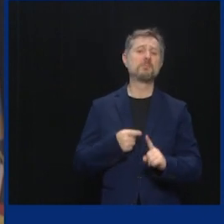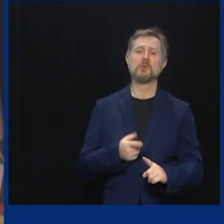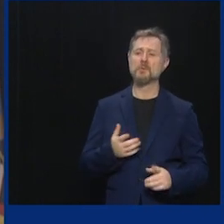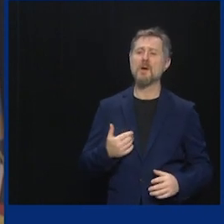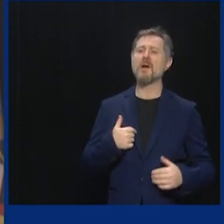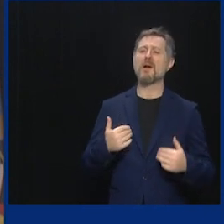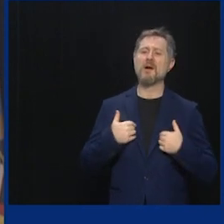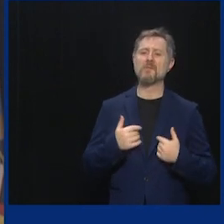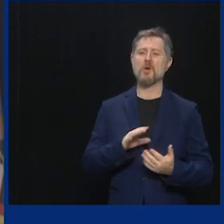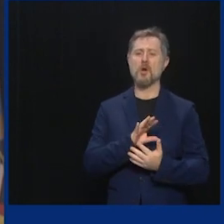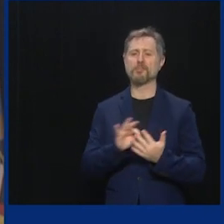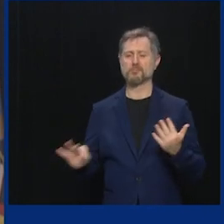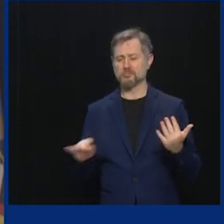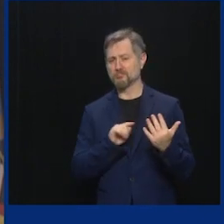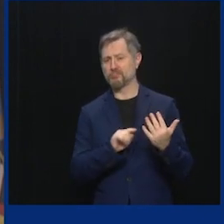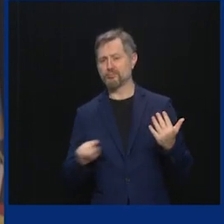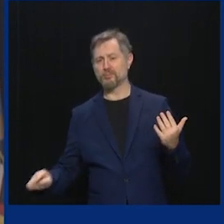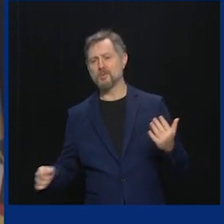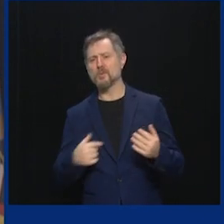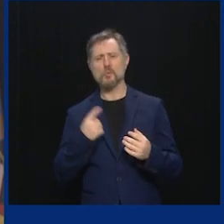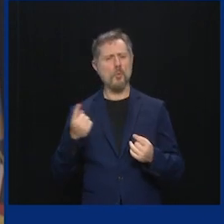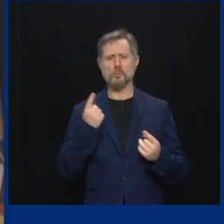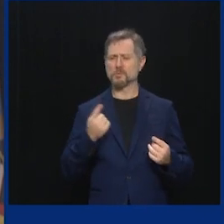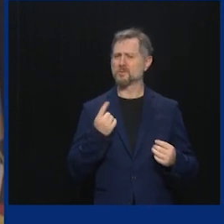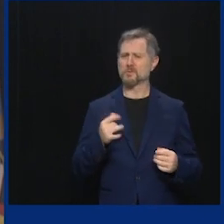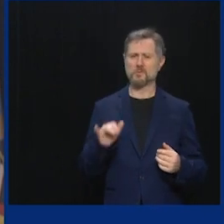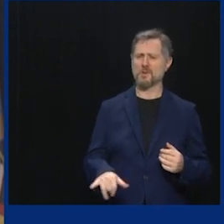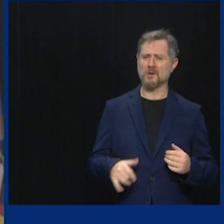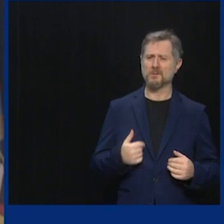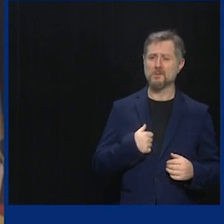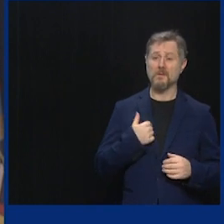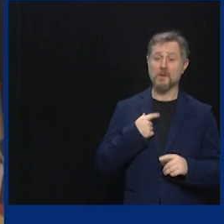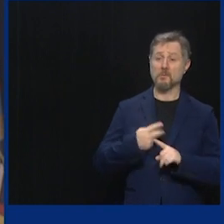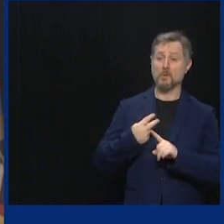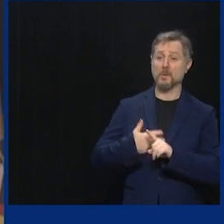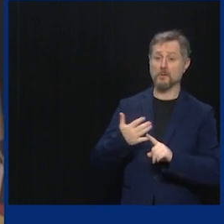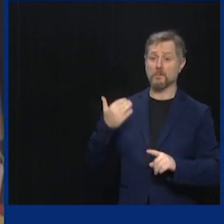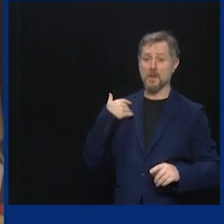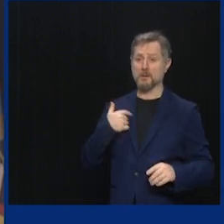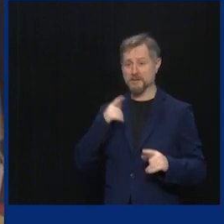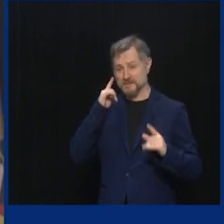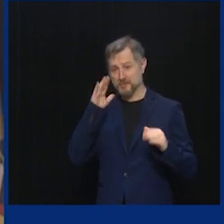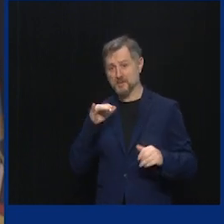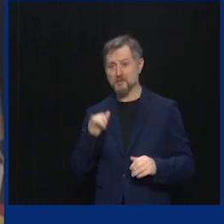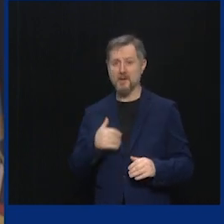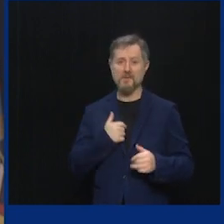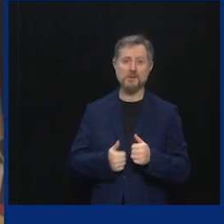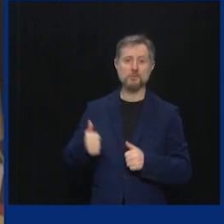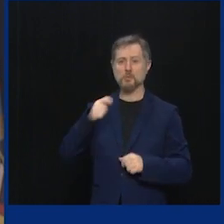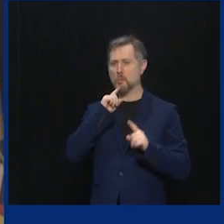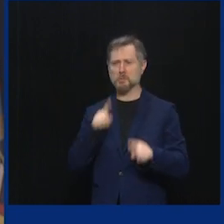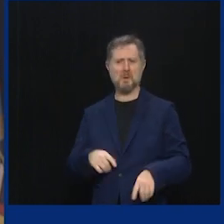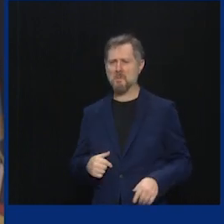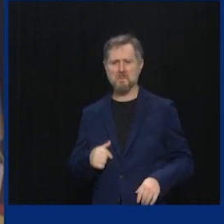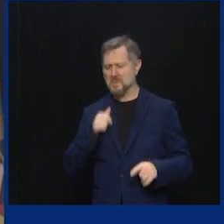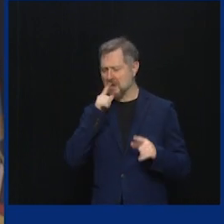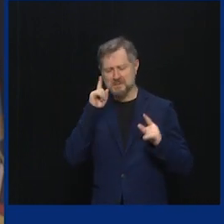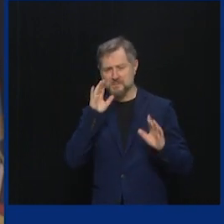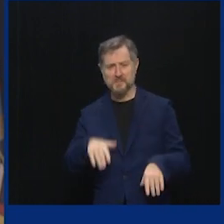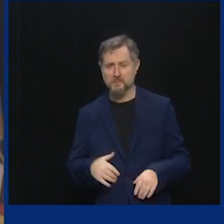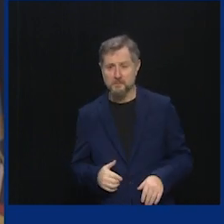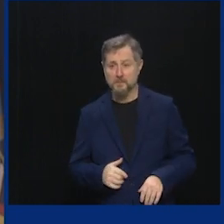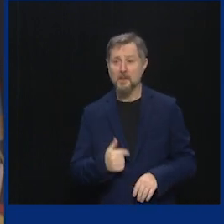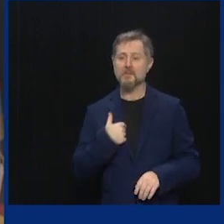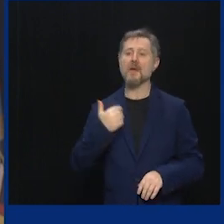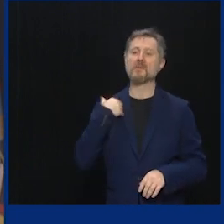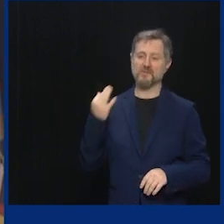table, always have, always will. A couple months ago, did we anticipate we'd need an executive order? No. We took that action because it was necessary at